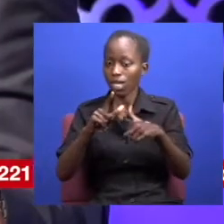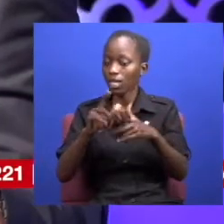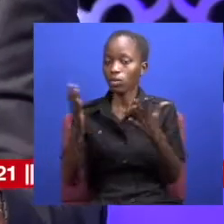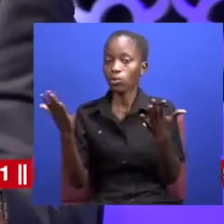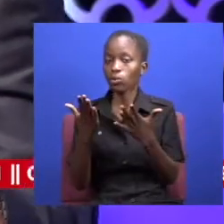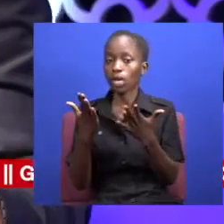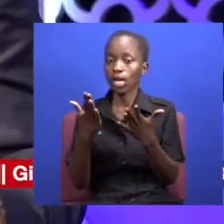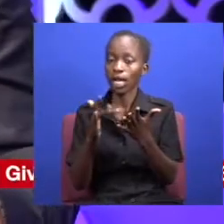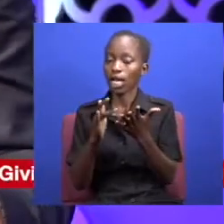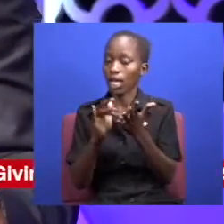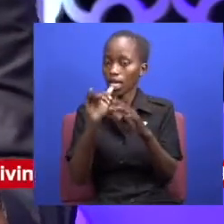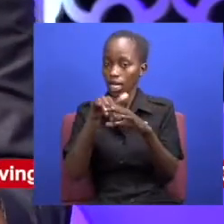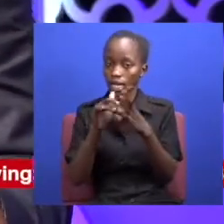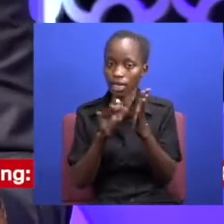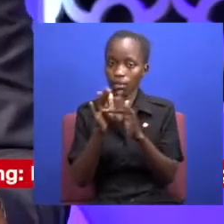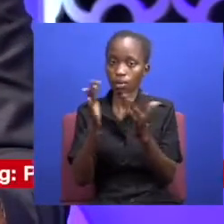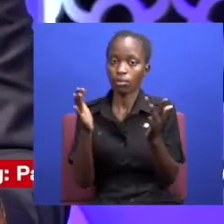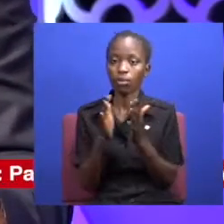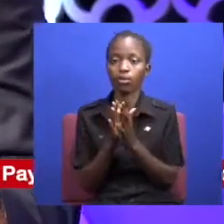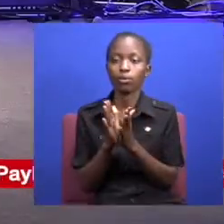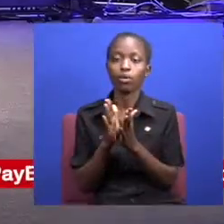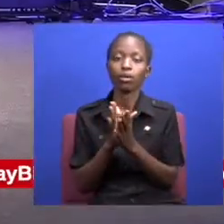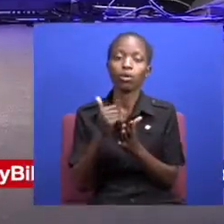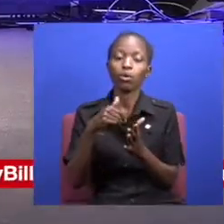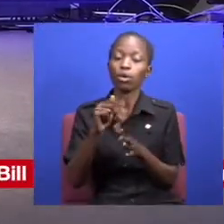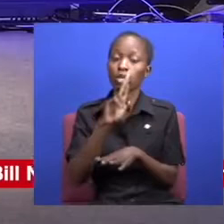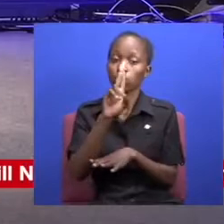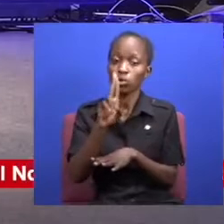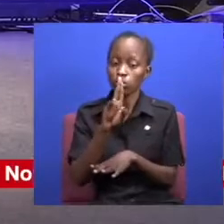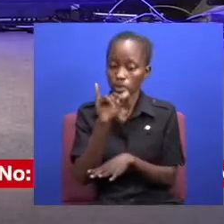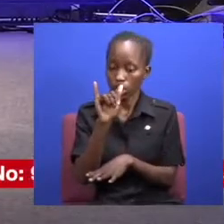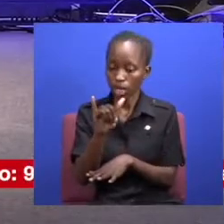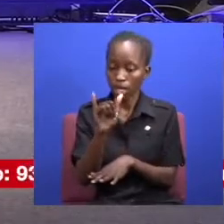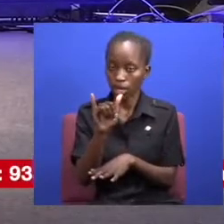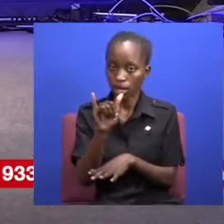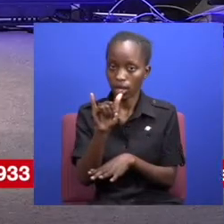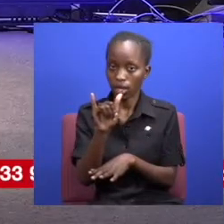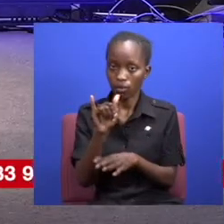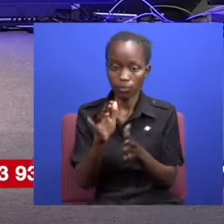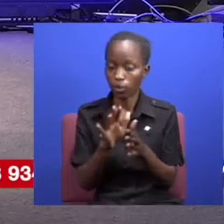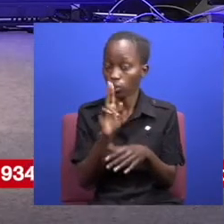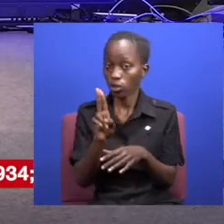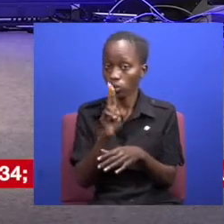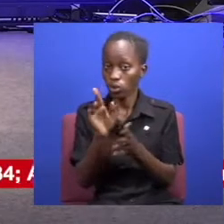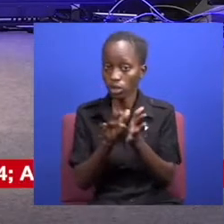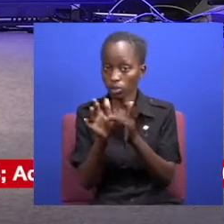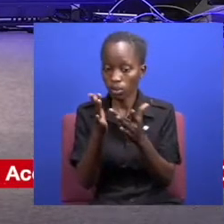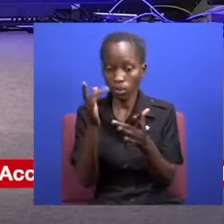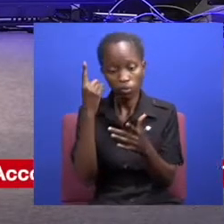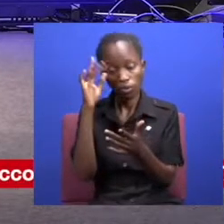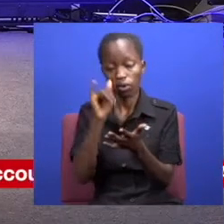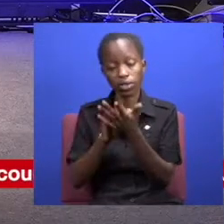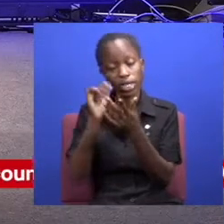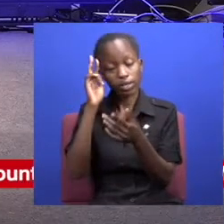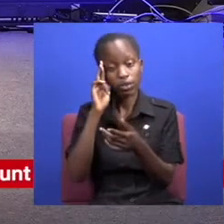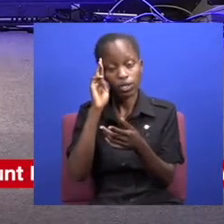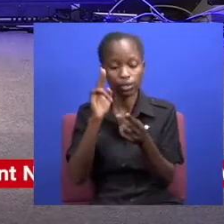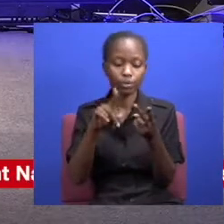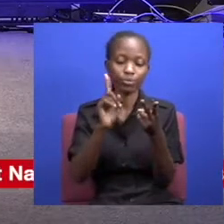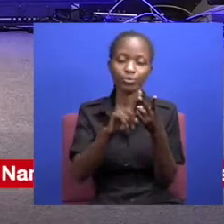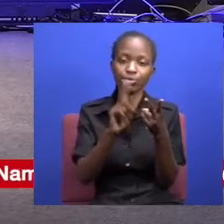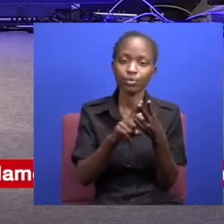is written in the scriptures. And we are to use that, the Bible, the scriptures, for that purpose.